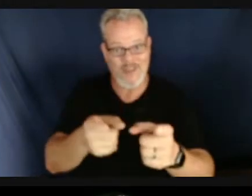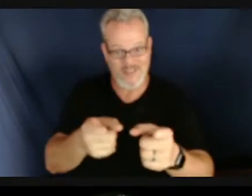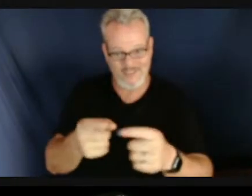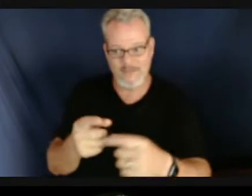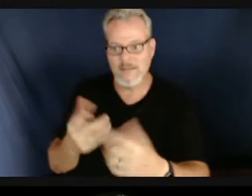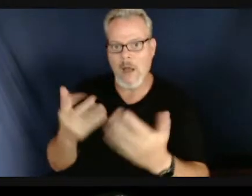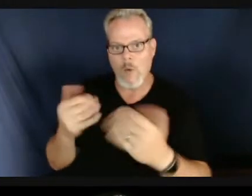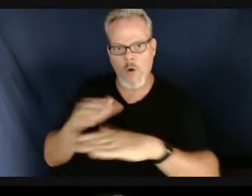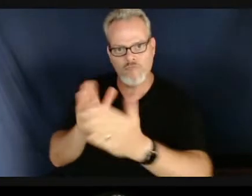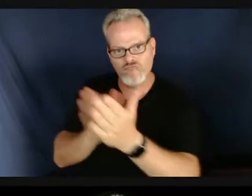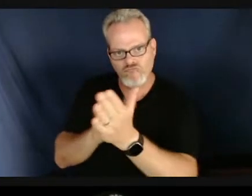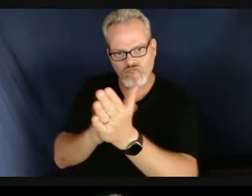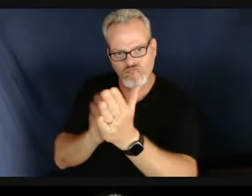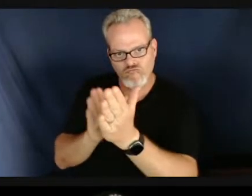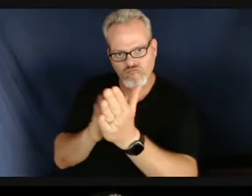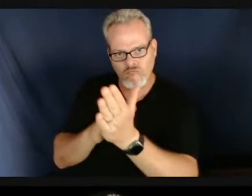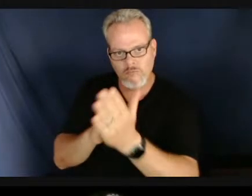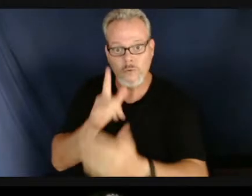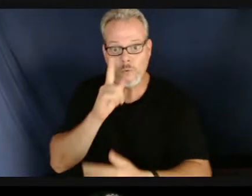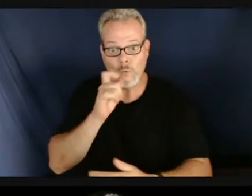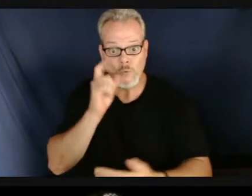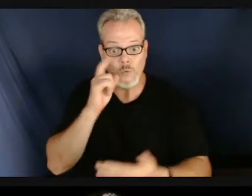out.